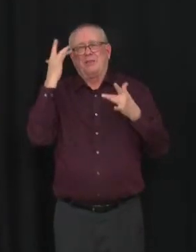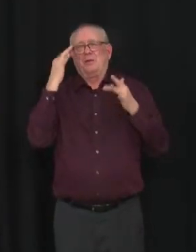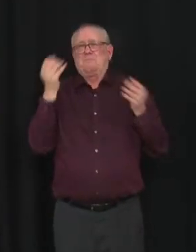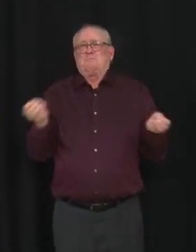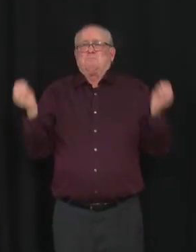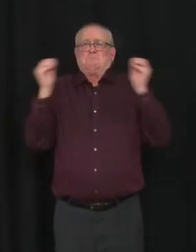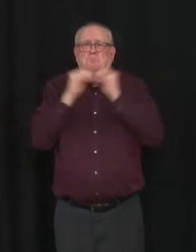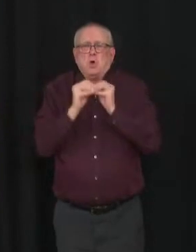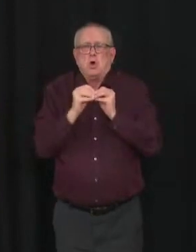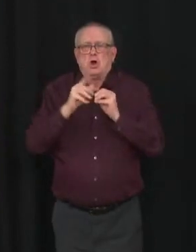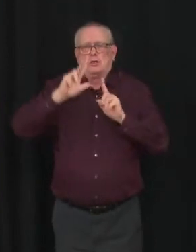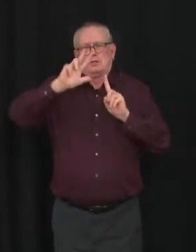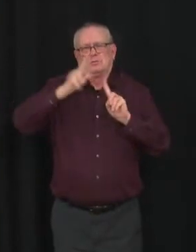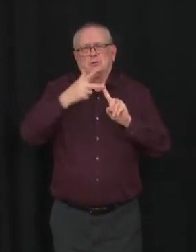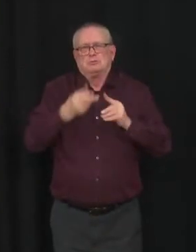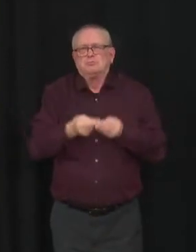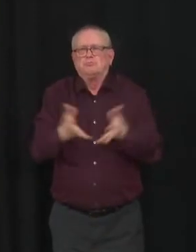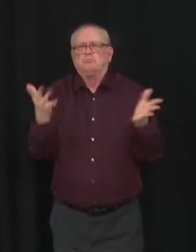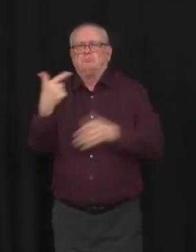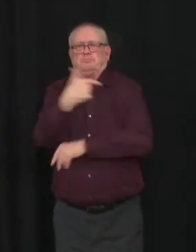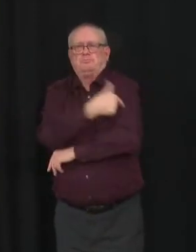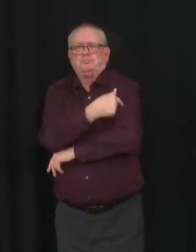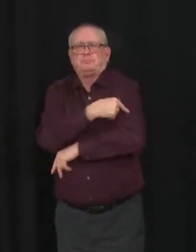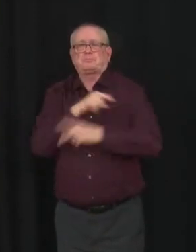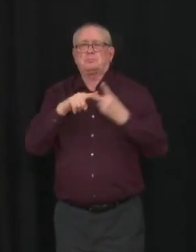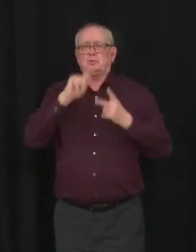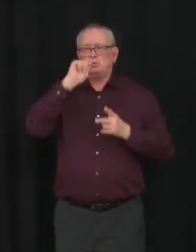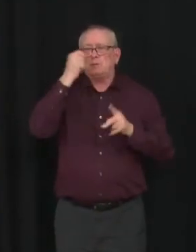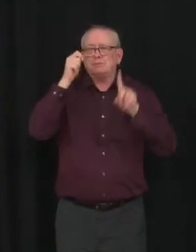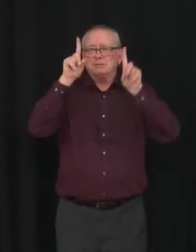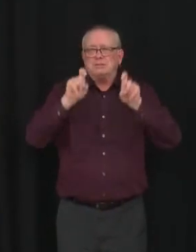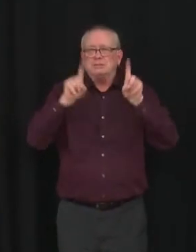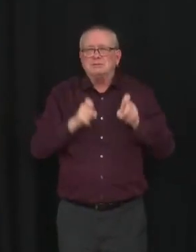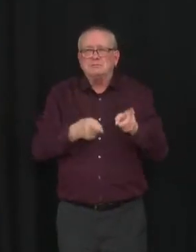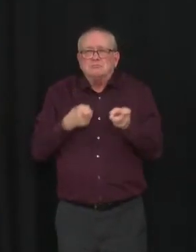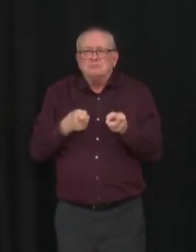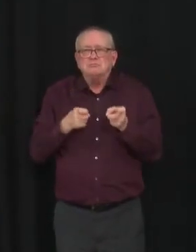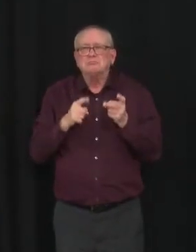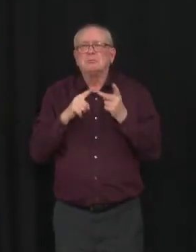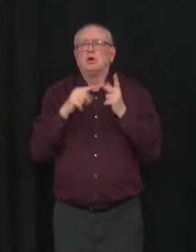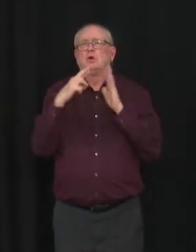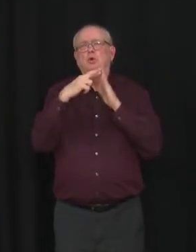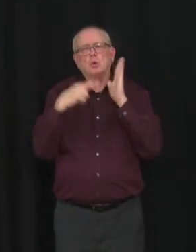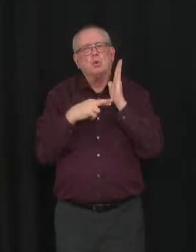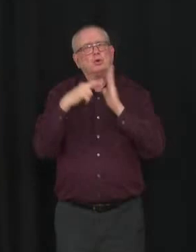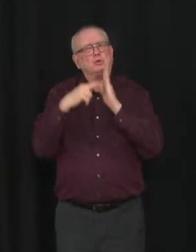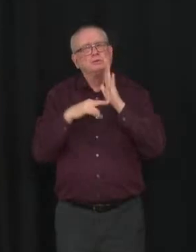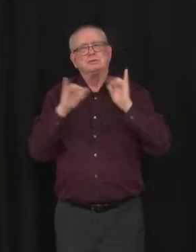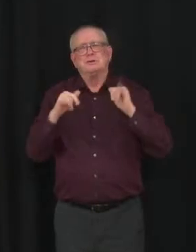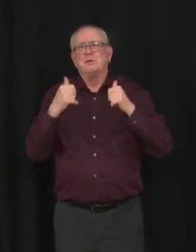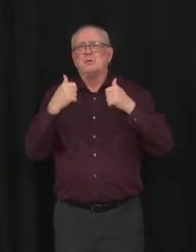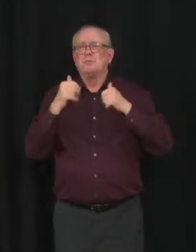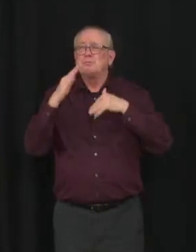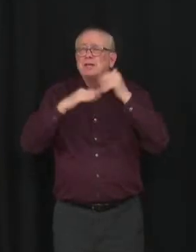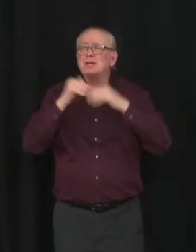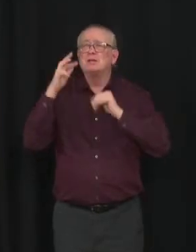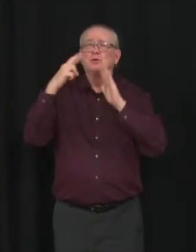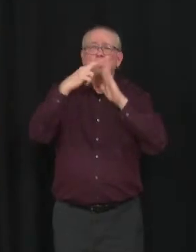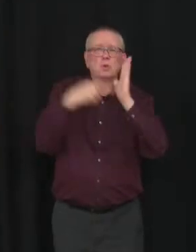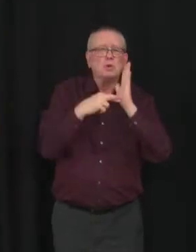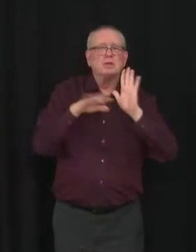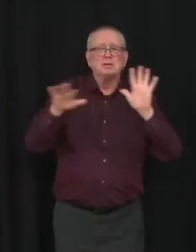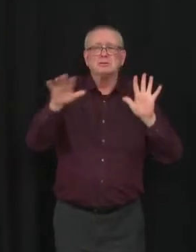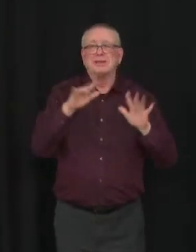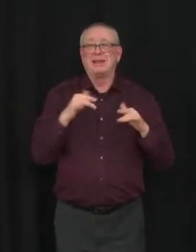available, and continuing to take a balanced approach to public health measures. We know that Albertans need health care for more than just